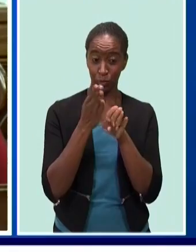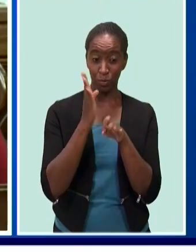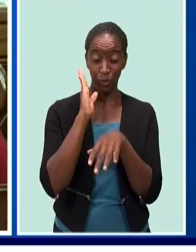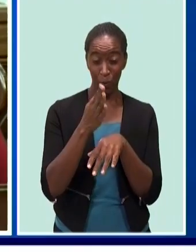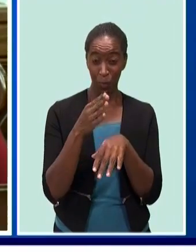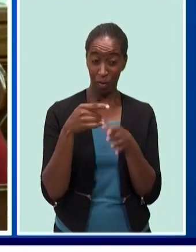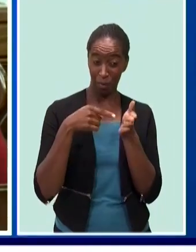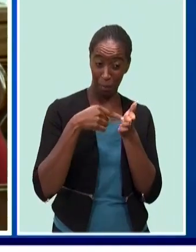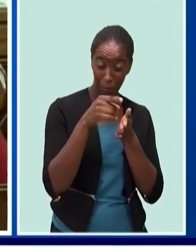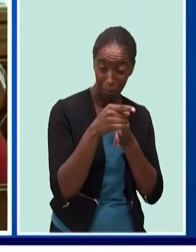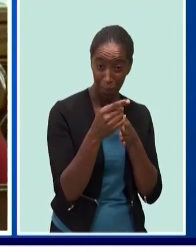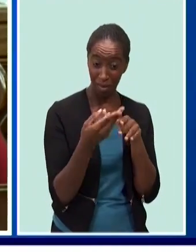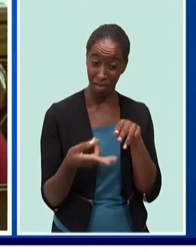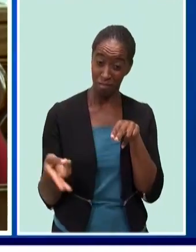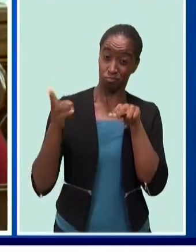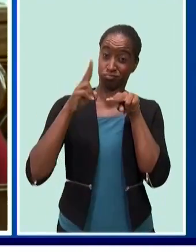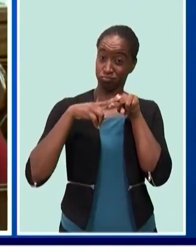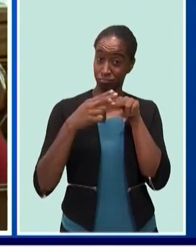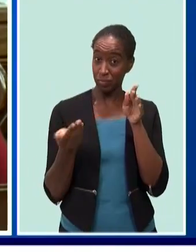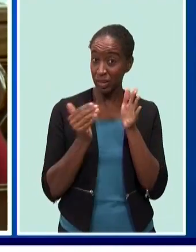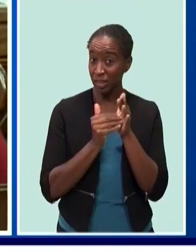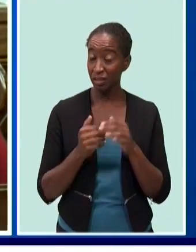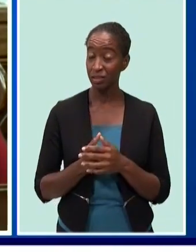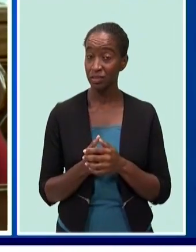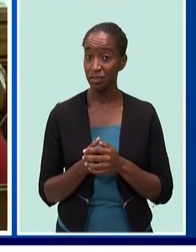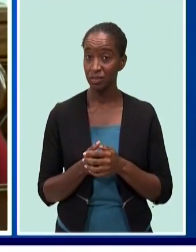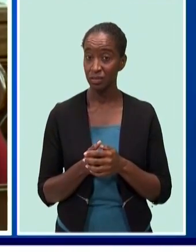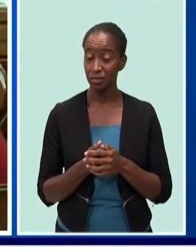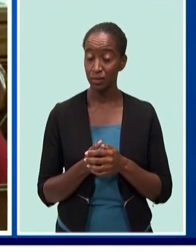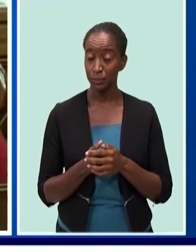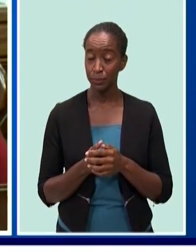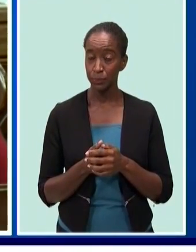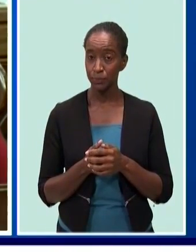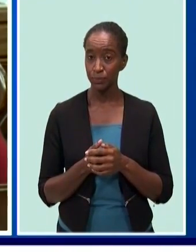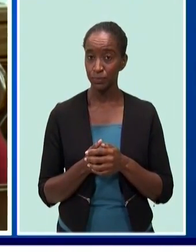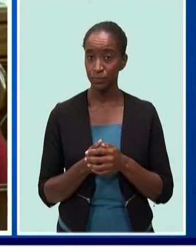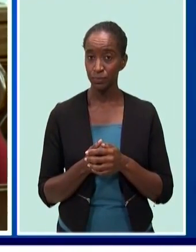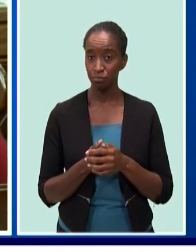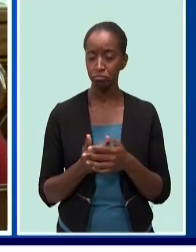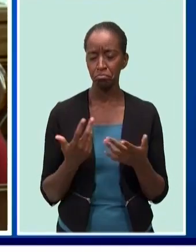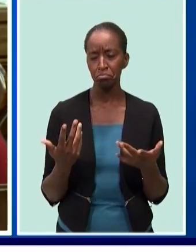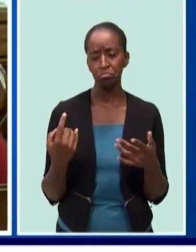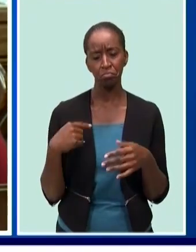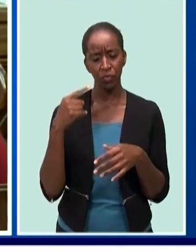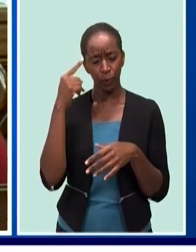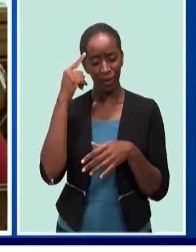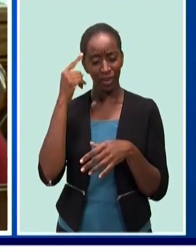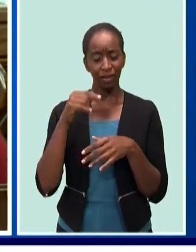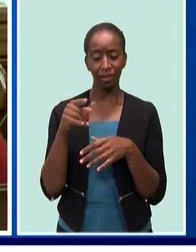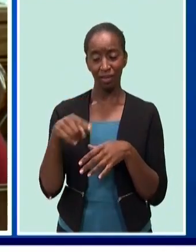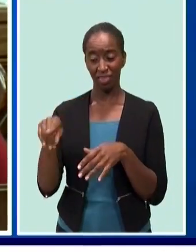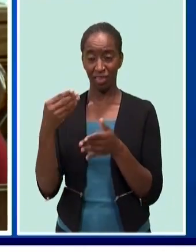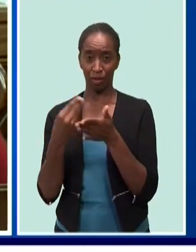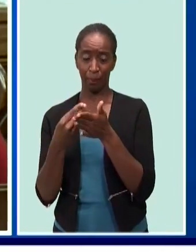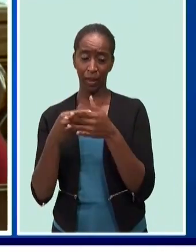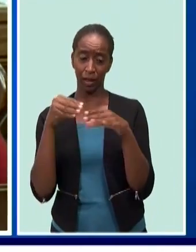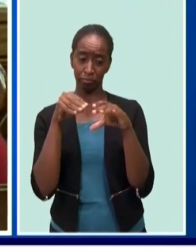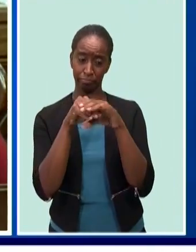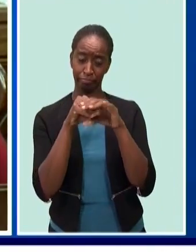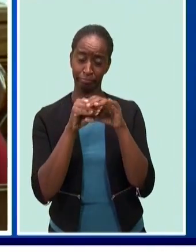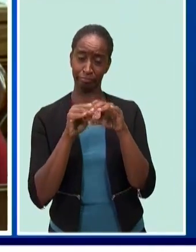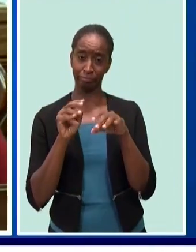higher fare because we anticipate that we will have to satisfy